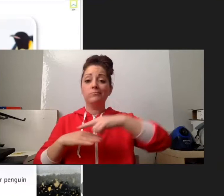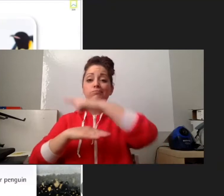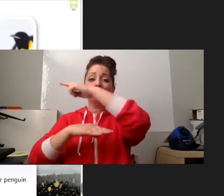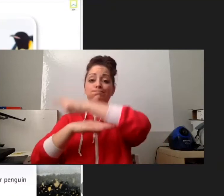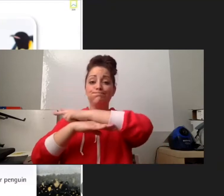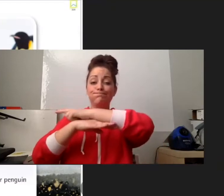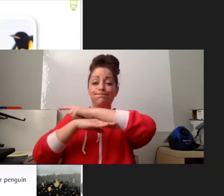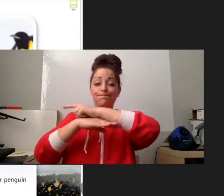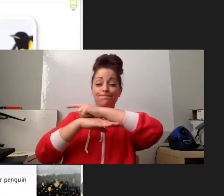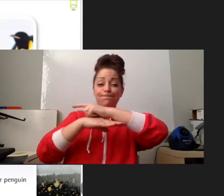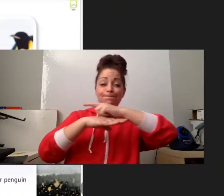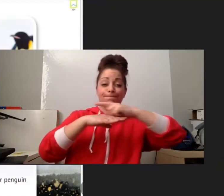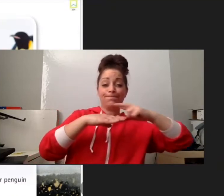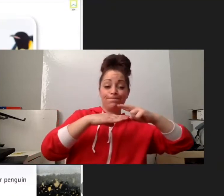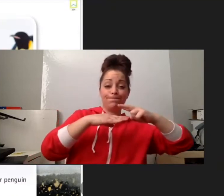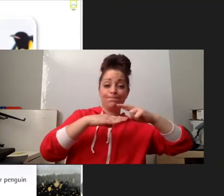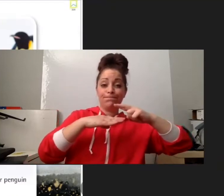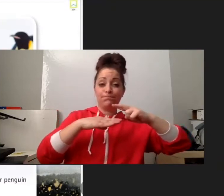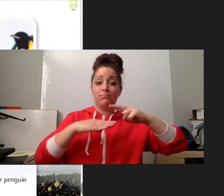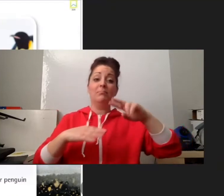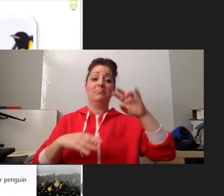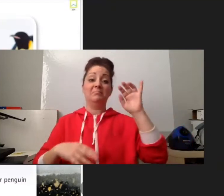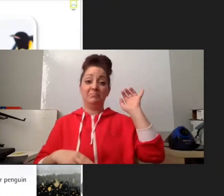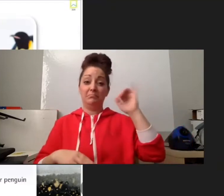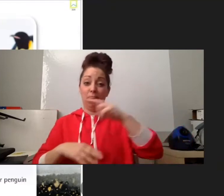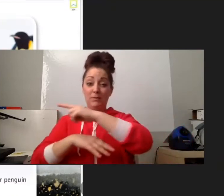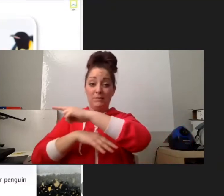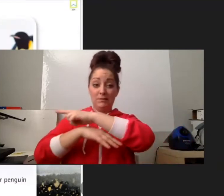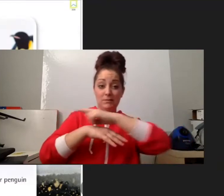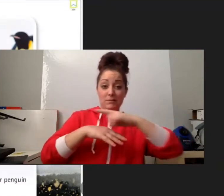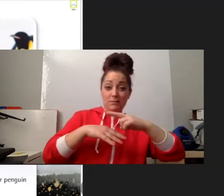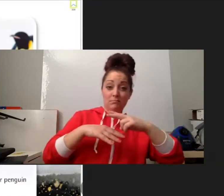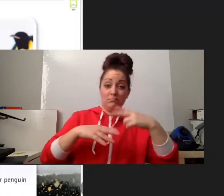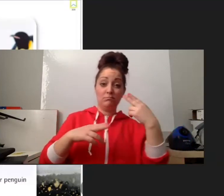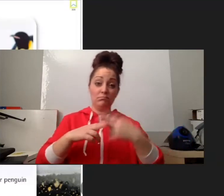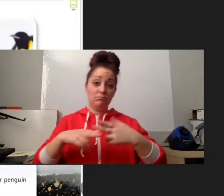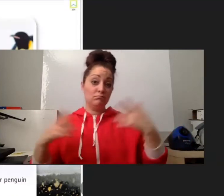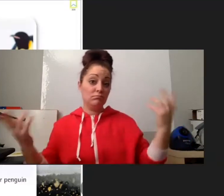walks or slides on her belly.